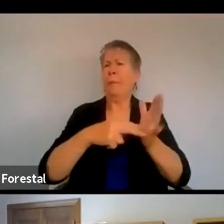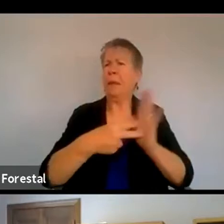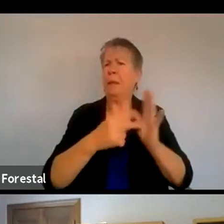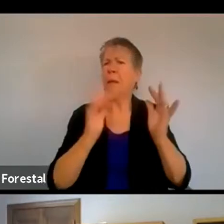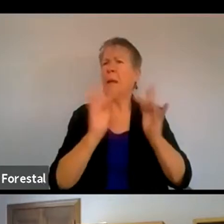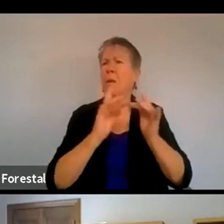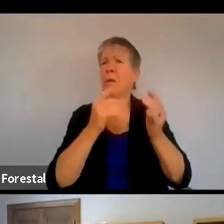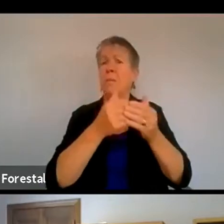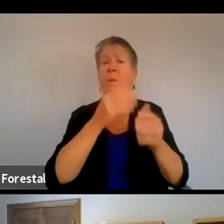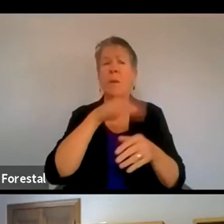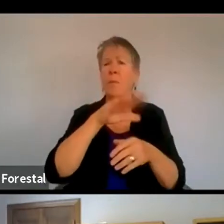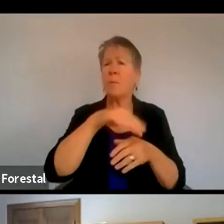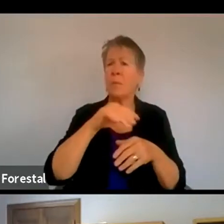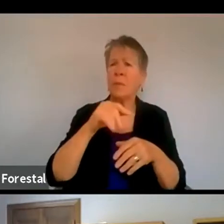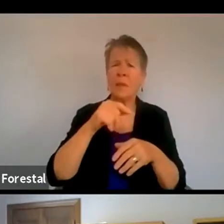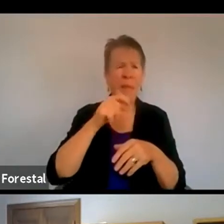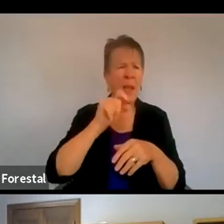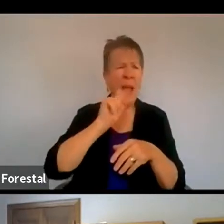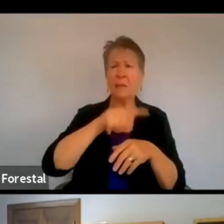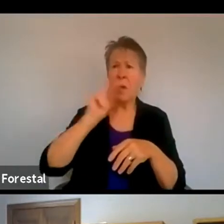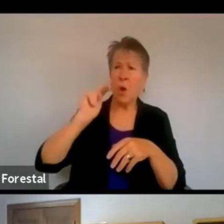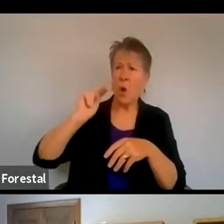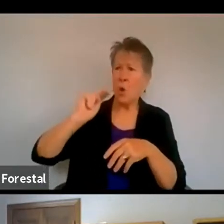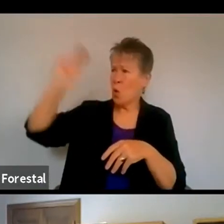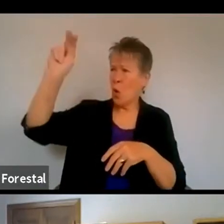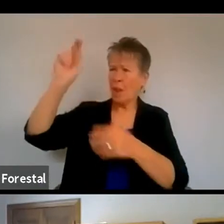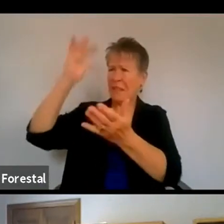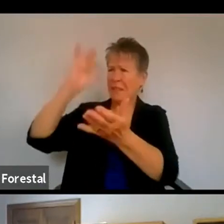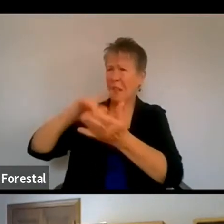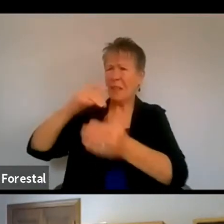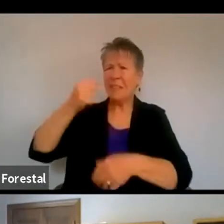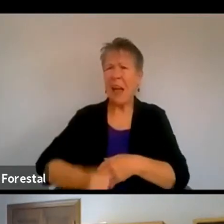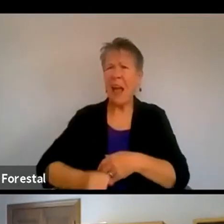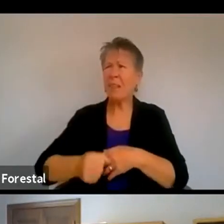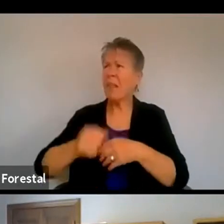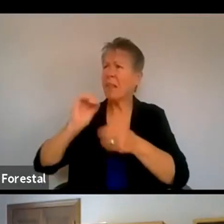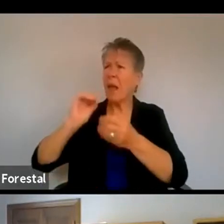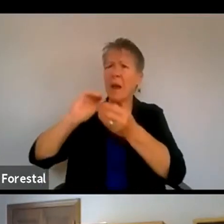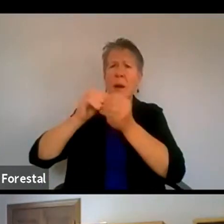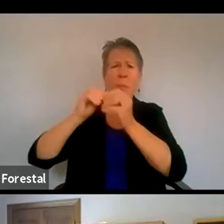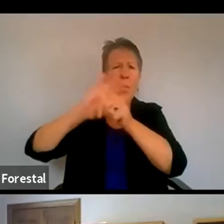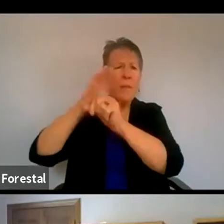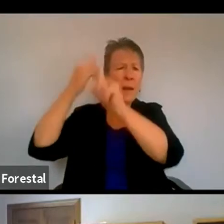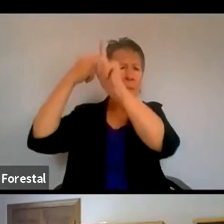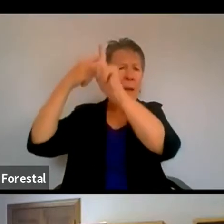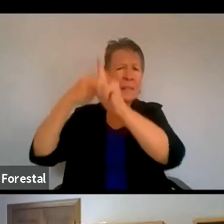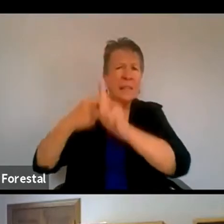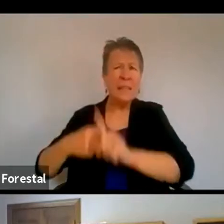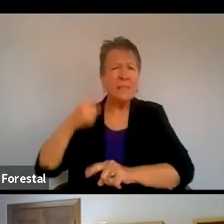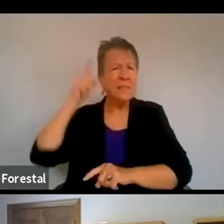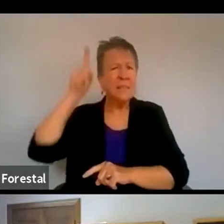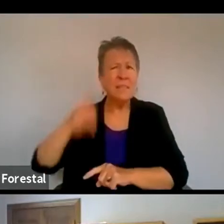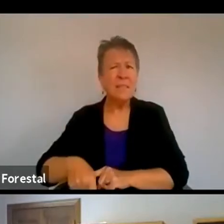we've really, and then when I listed the counties that were over 100, it's